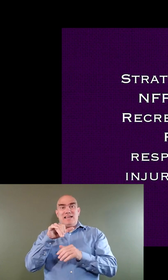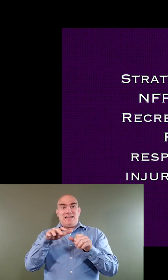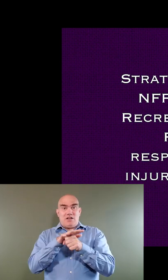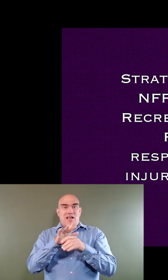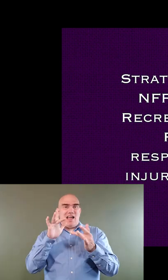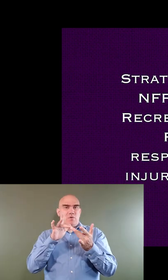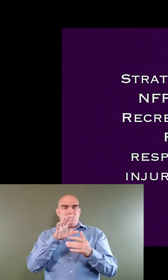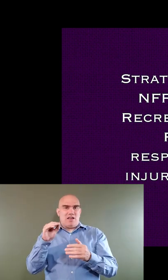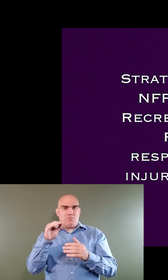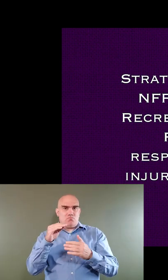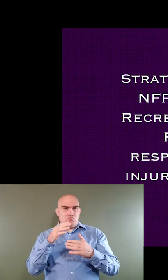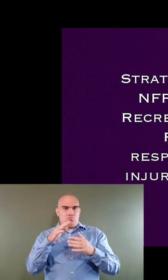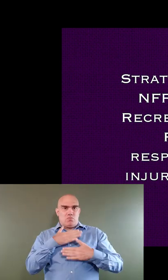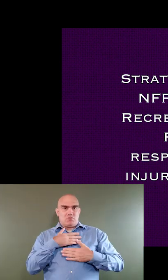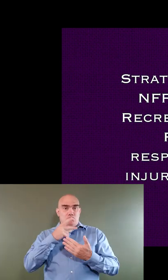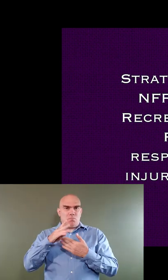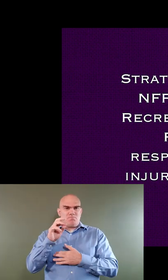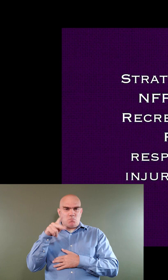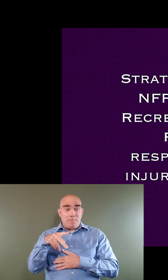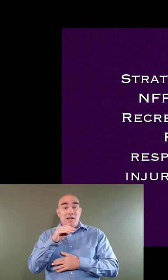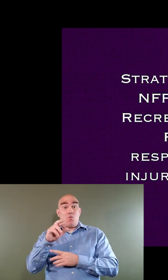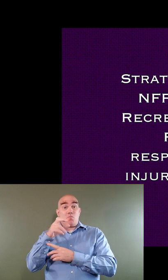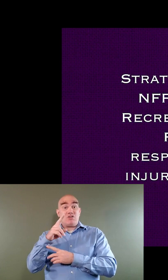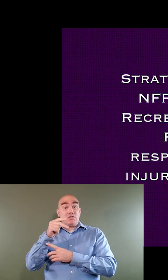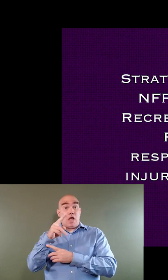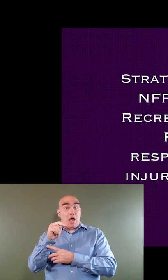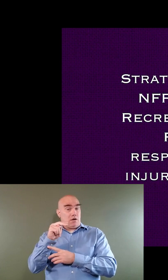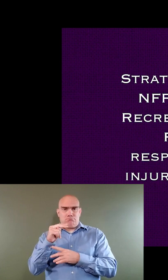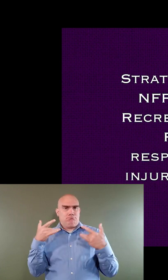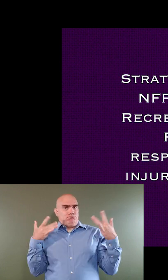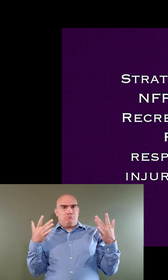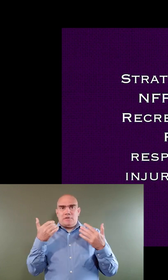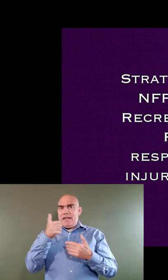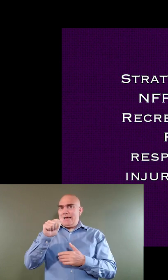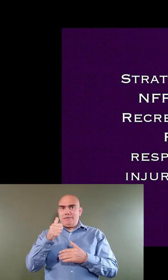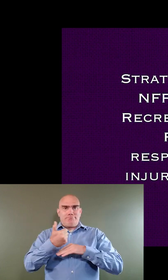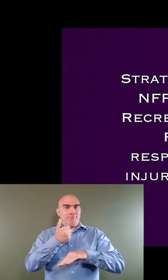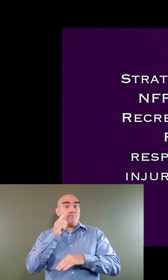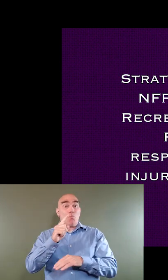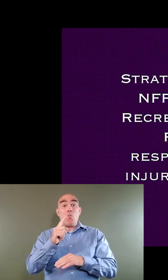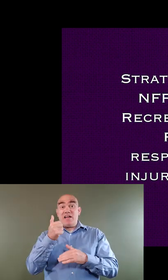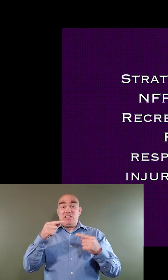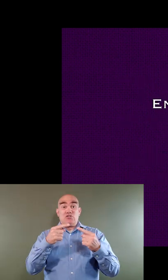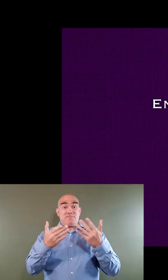BORP, and Rach Kahn will not be responsible or liable for any injury or harm you sustain as a result of this video.